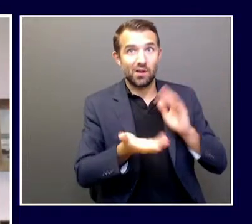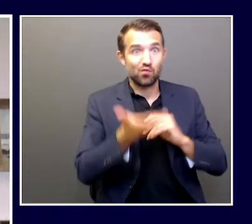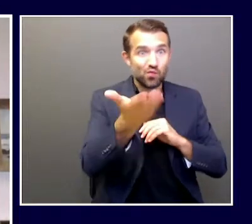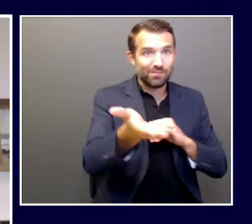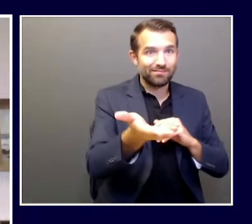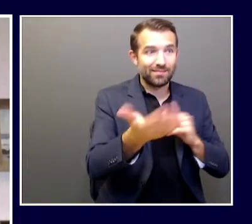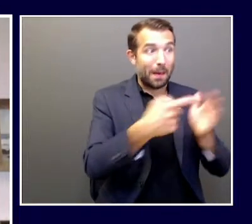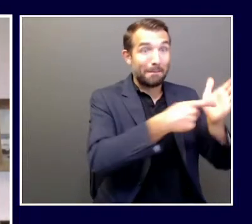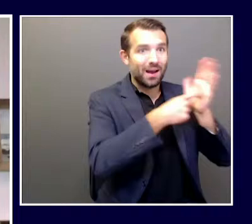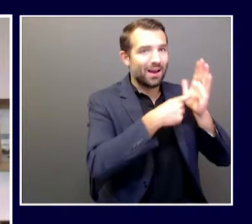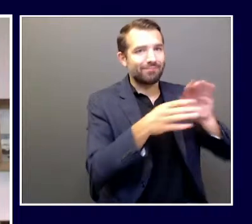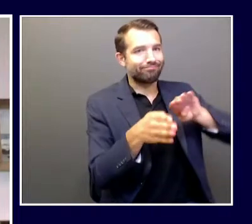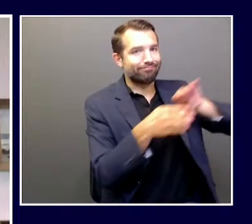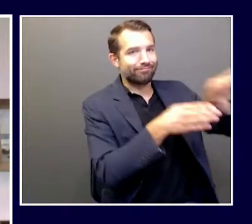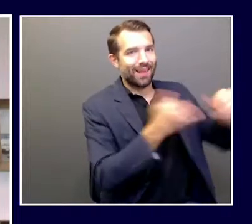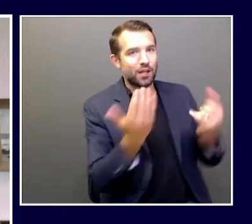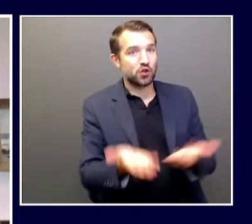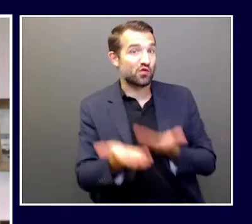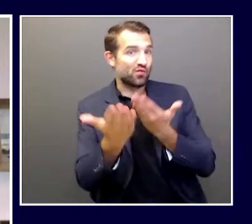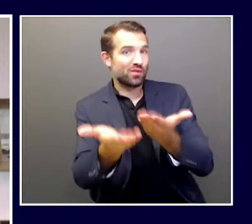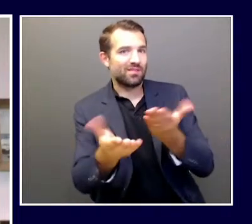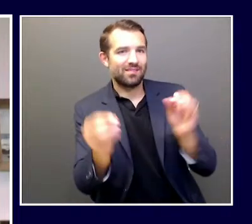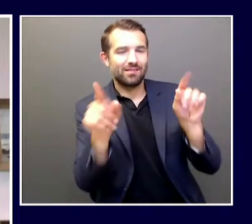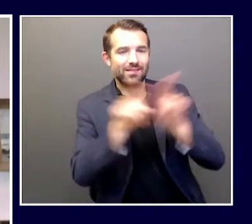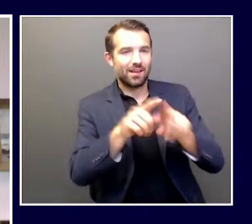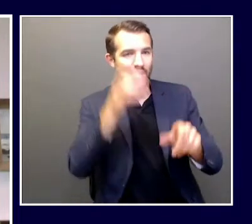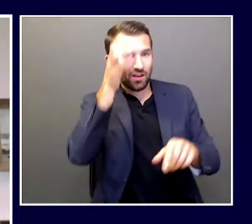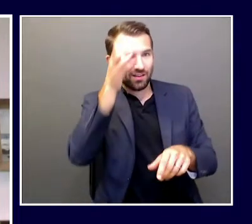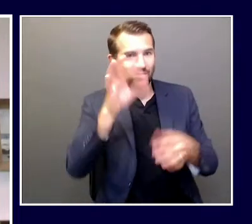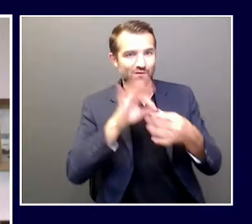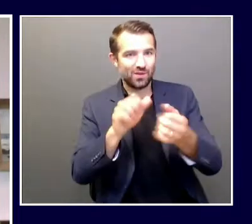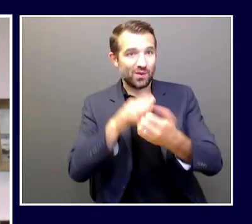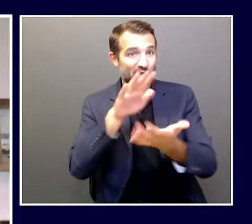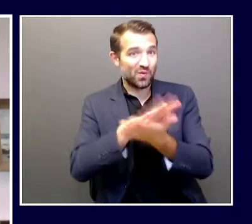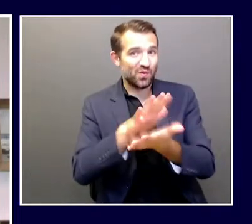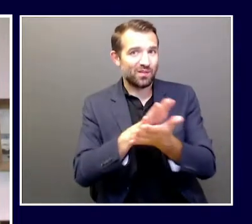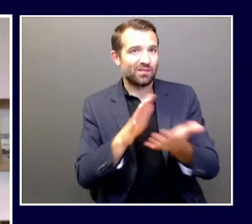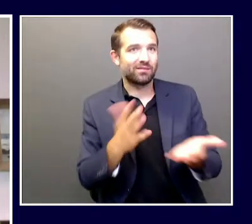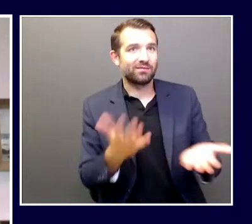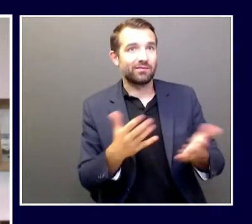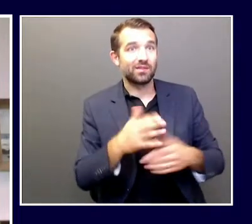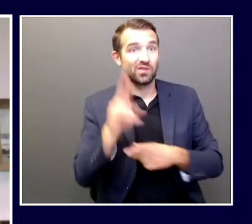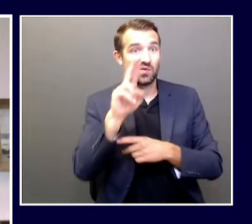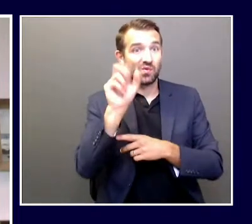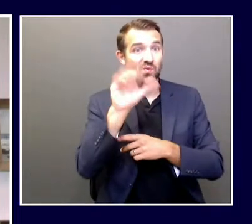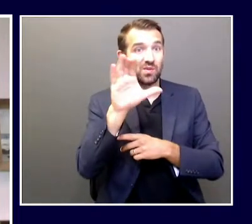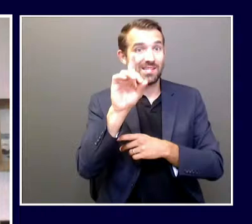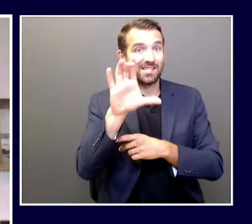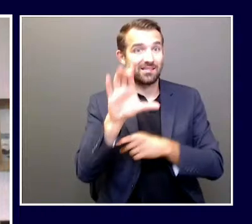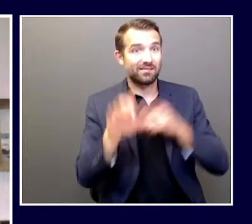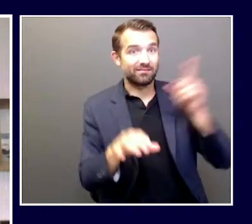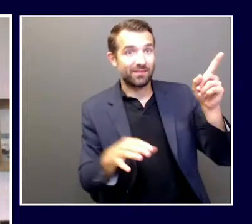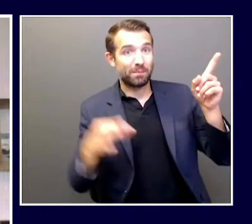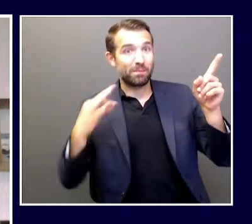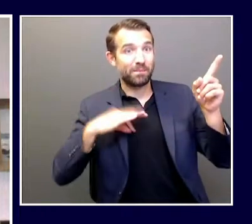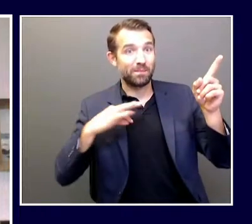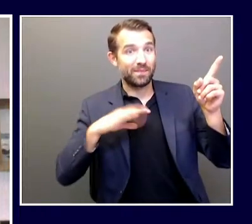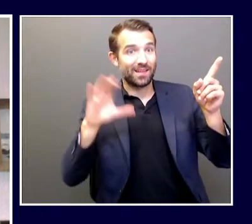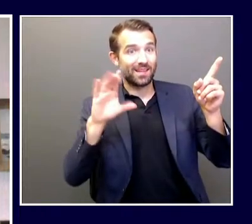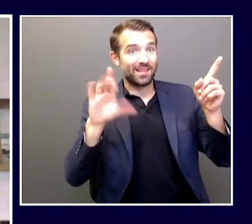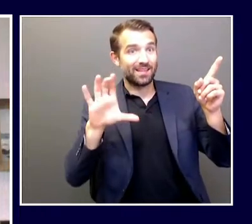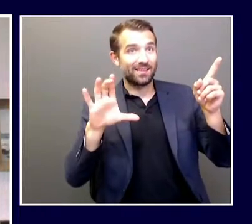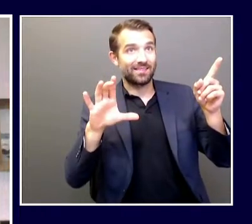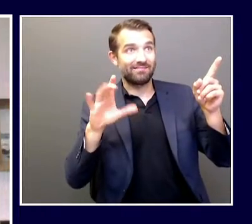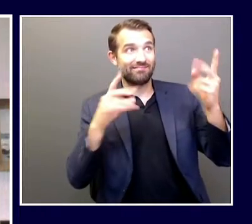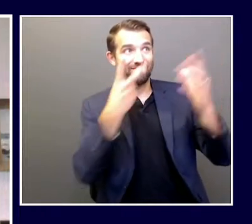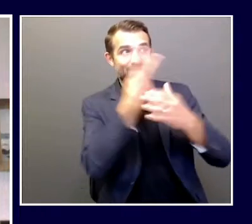in schools. The US CDC and the Maine CDC recommend that there be masking in